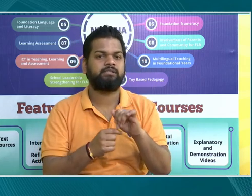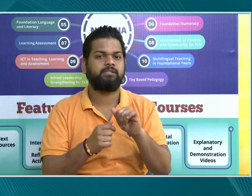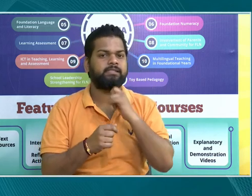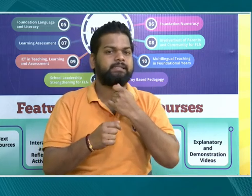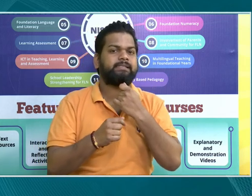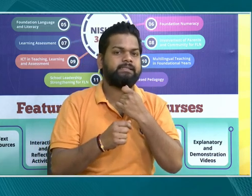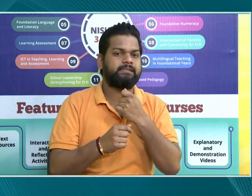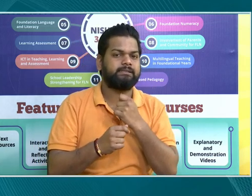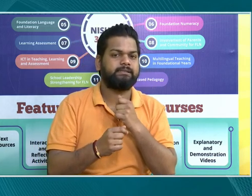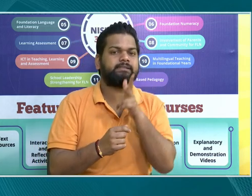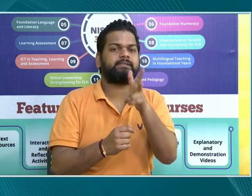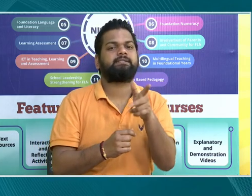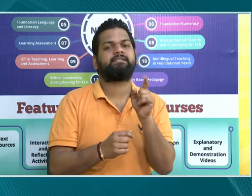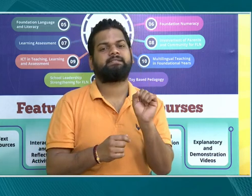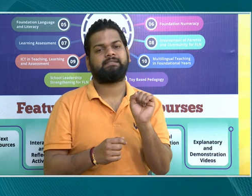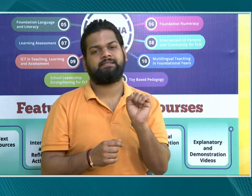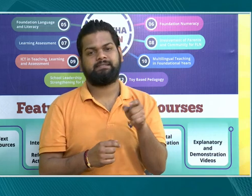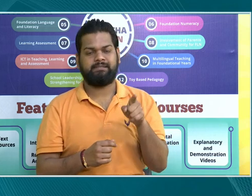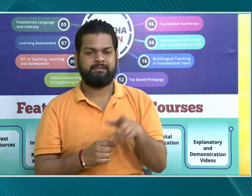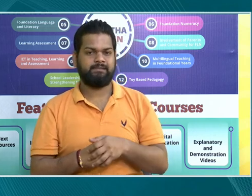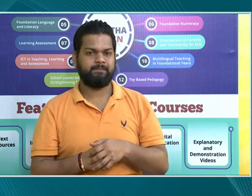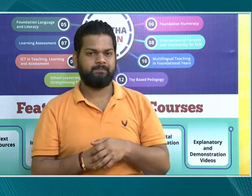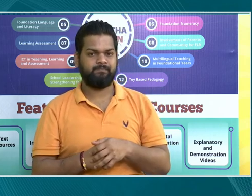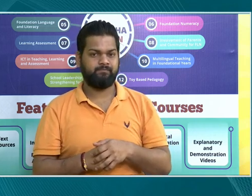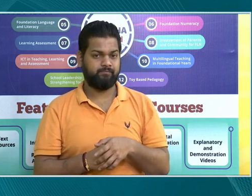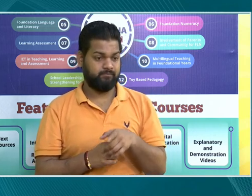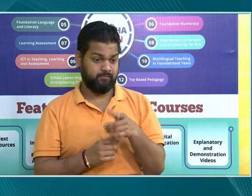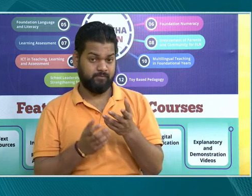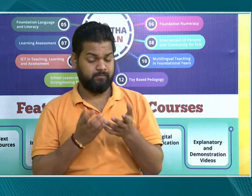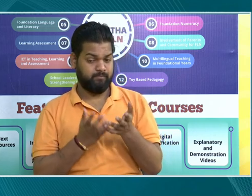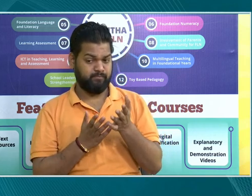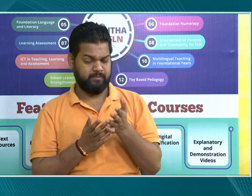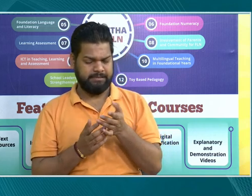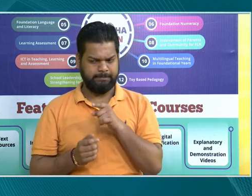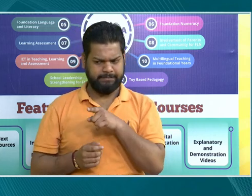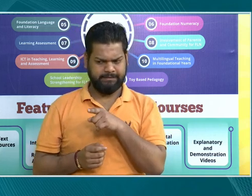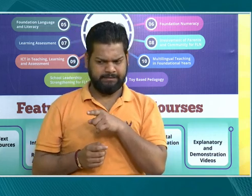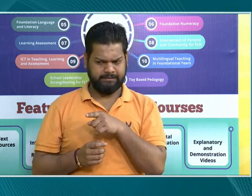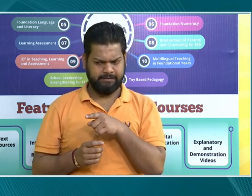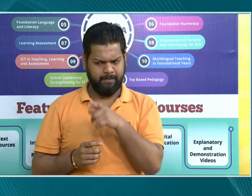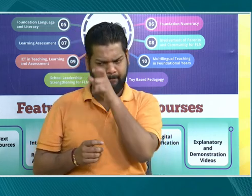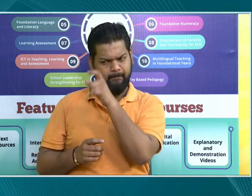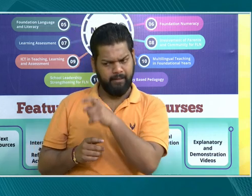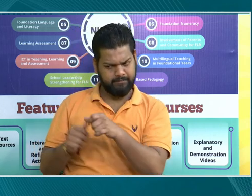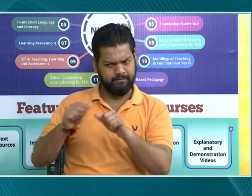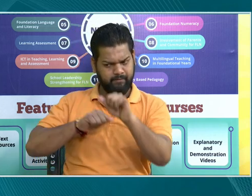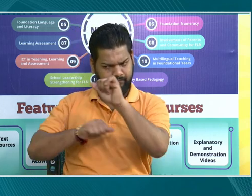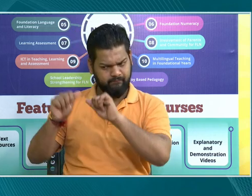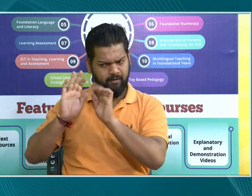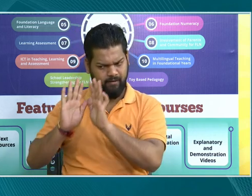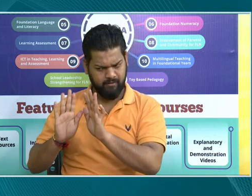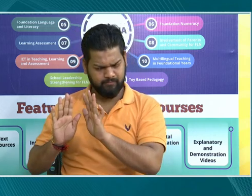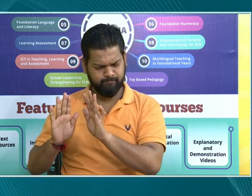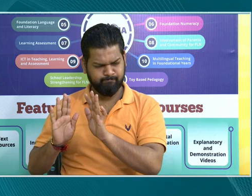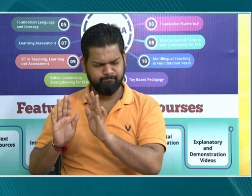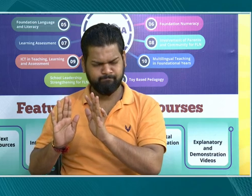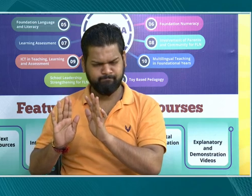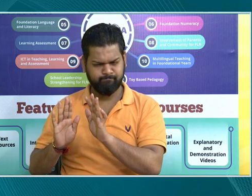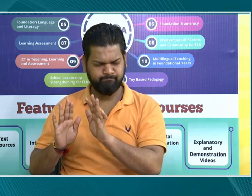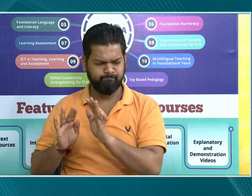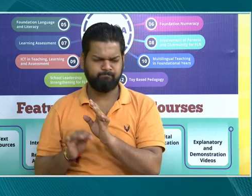So can we say that a dendrochronologist is a scientist? Is a kind of scientist?